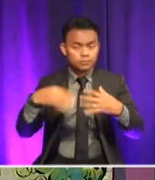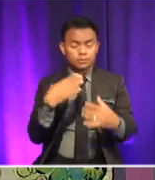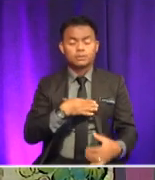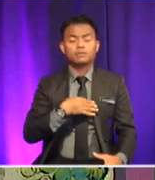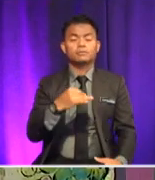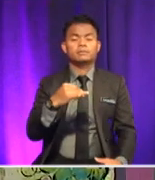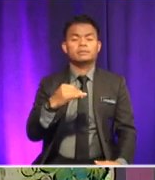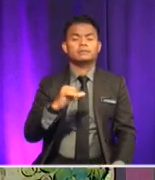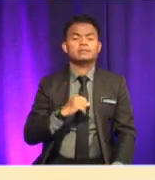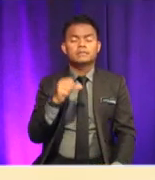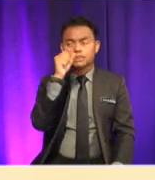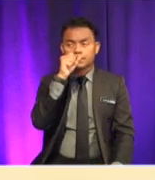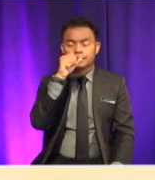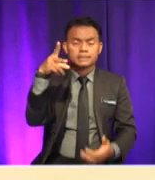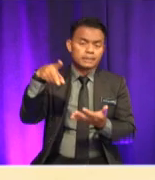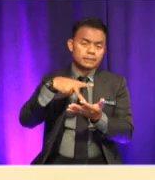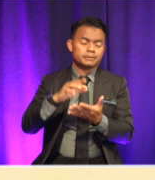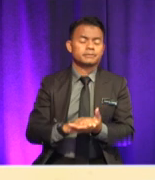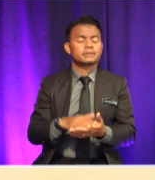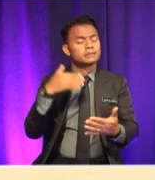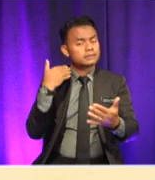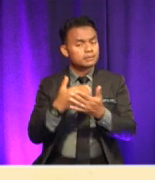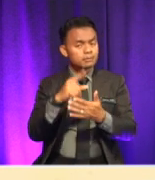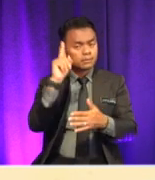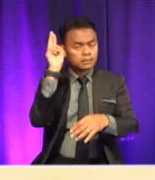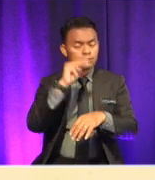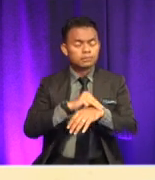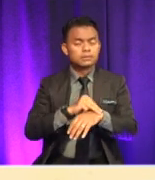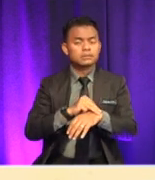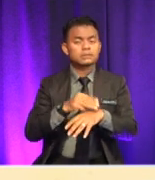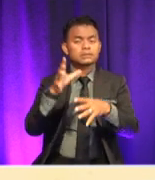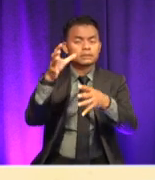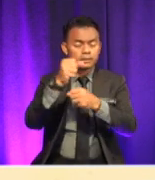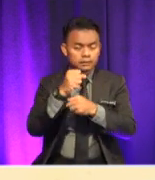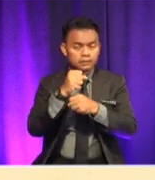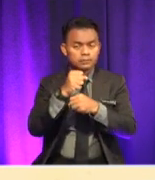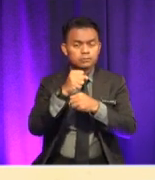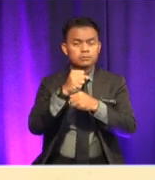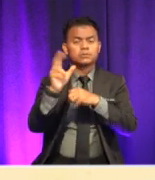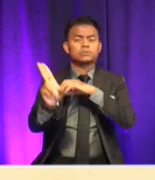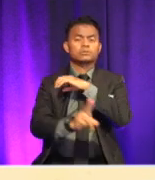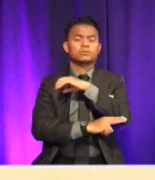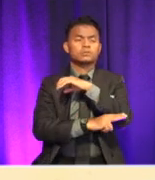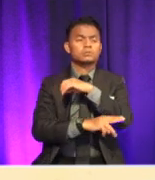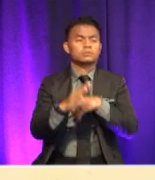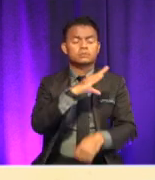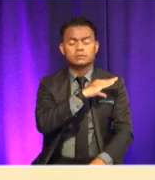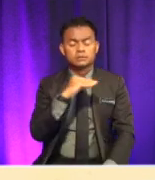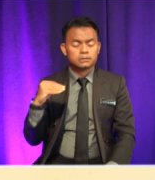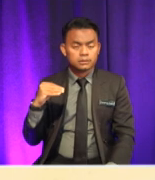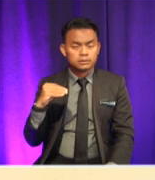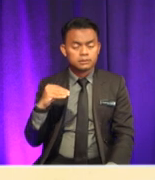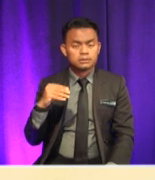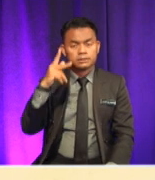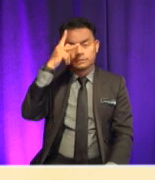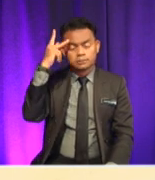feathers. And then came the climax. She was kidnapped and she was tortured, and then because she has to go